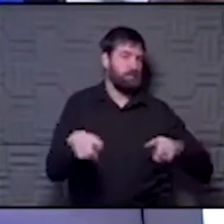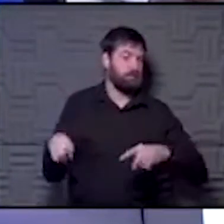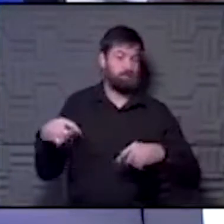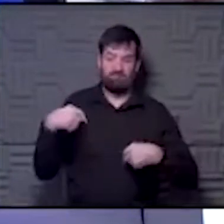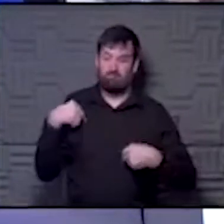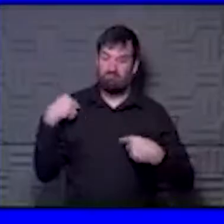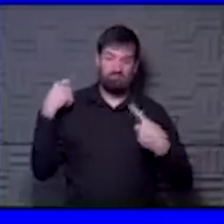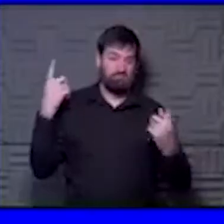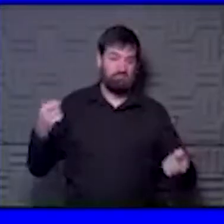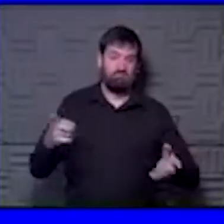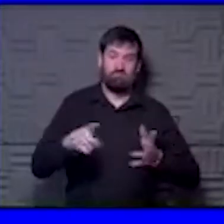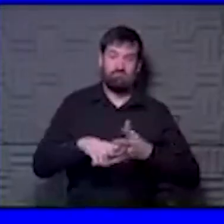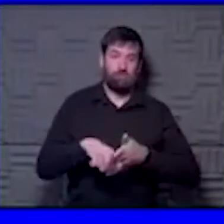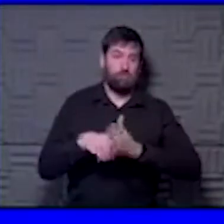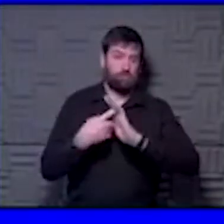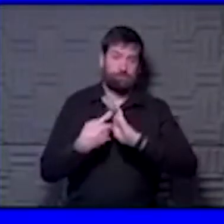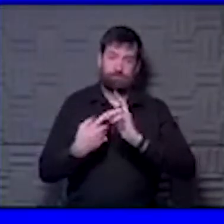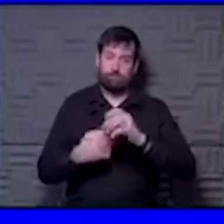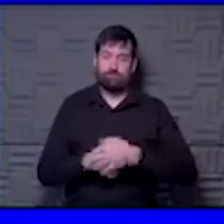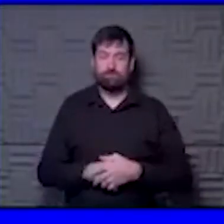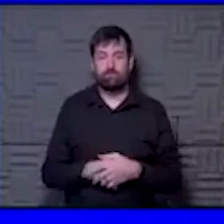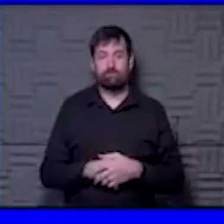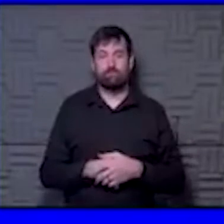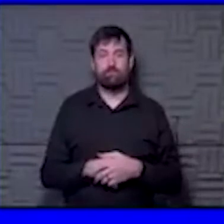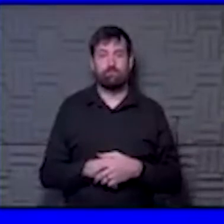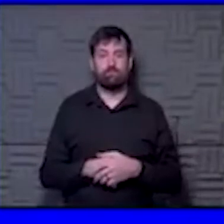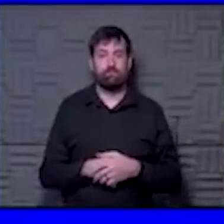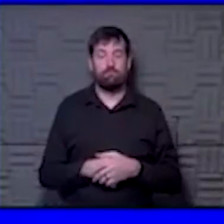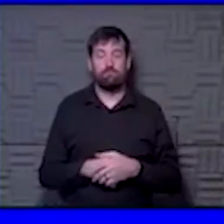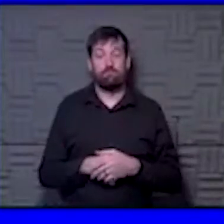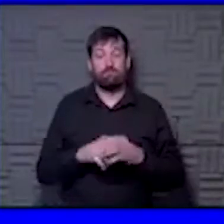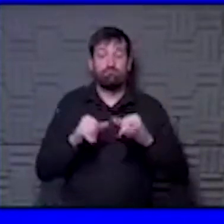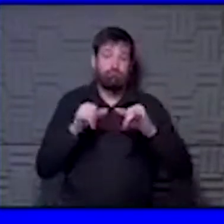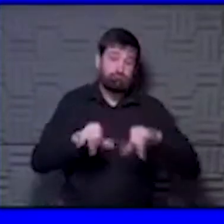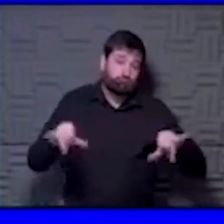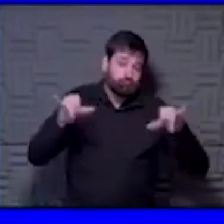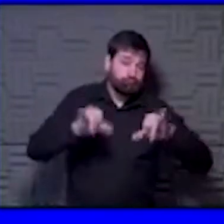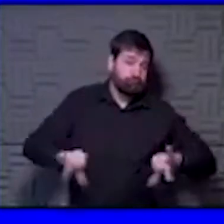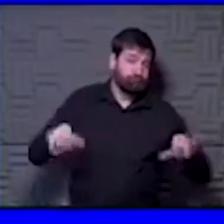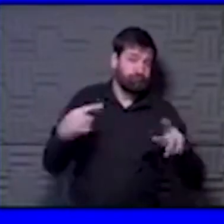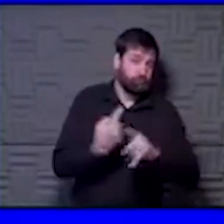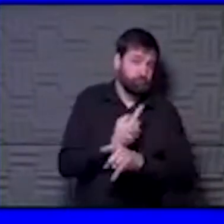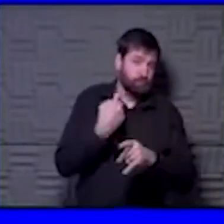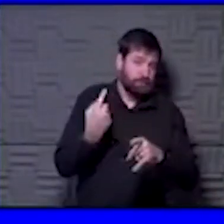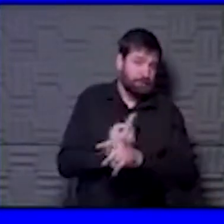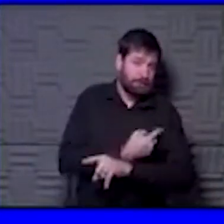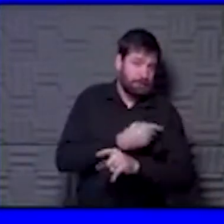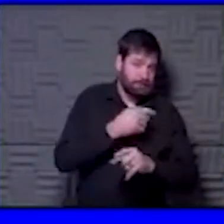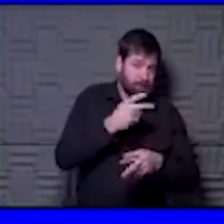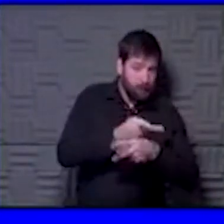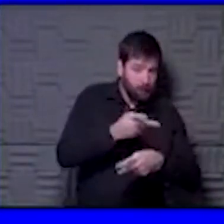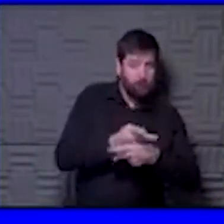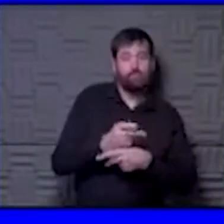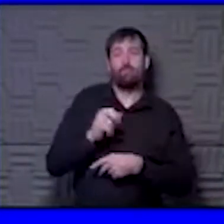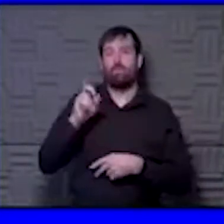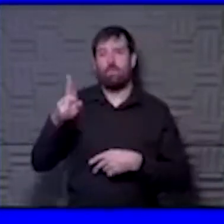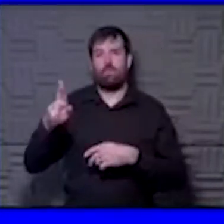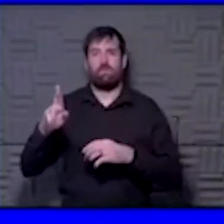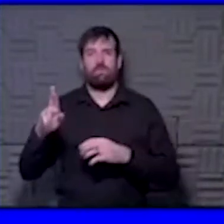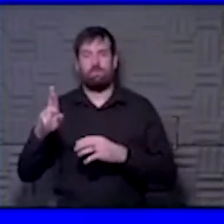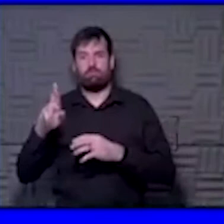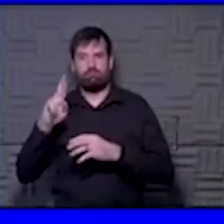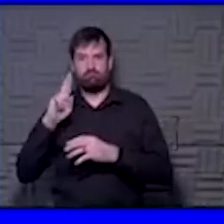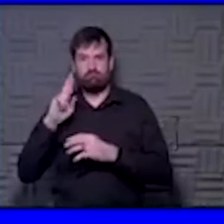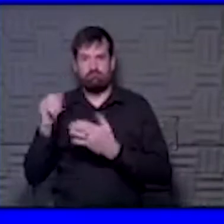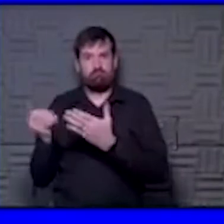since this started, and whether it's the routine care and the routine exams that were needed, or it's even emergent care